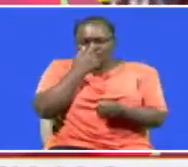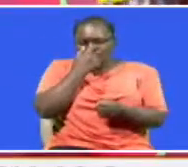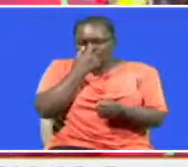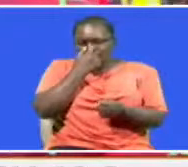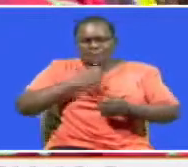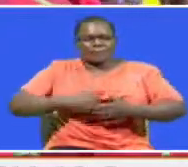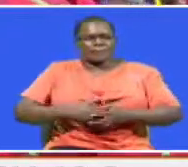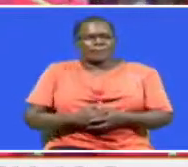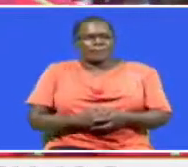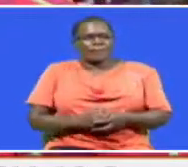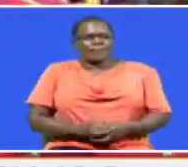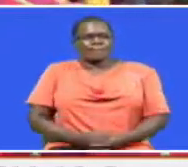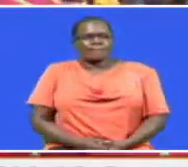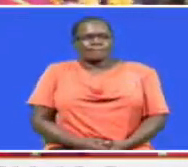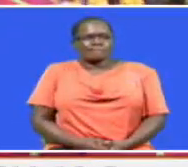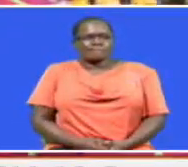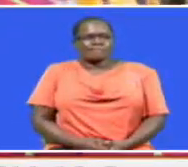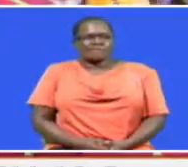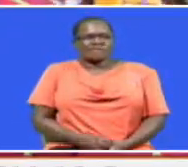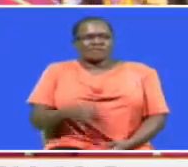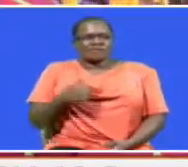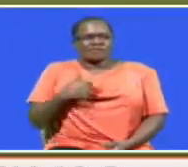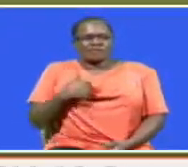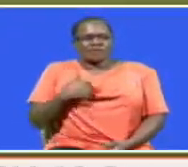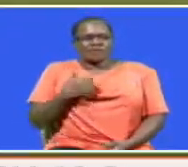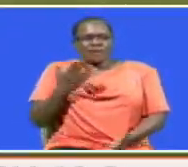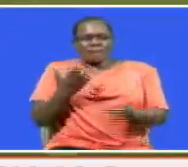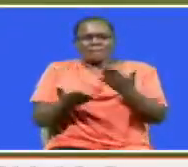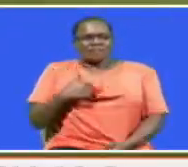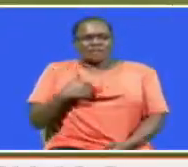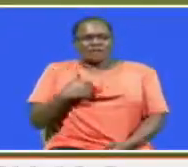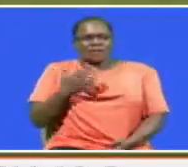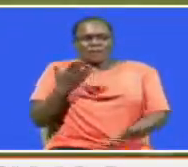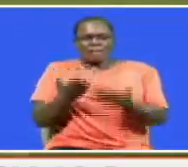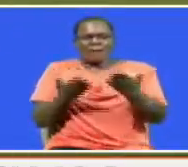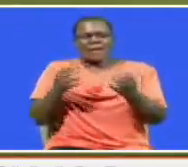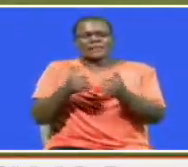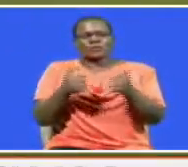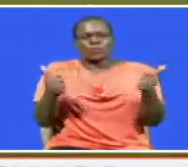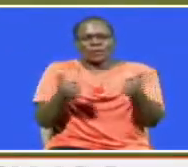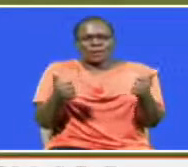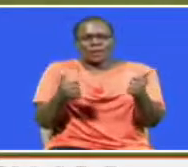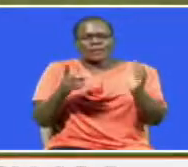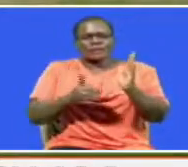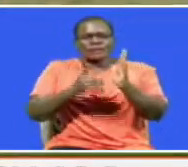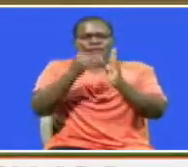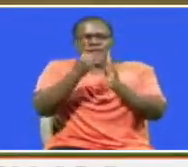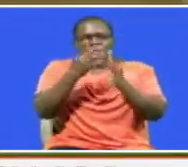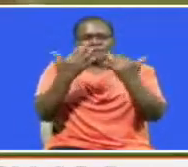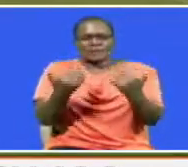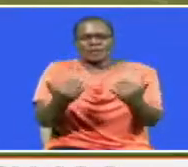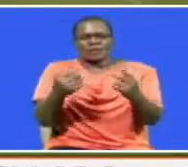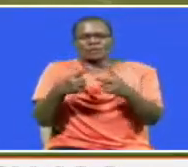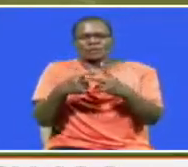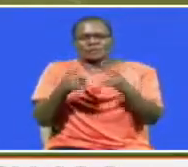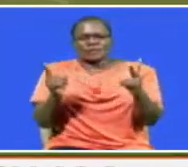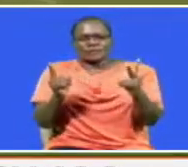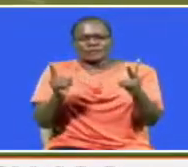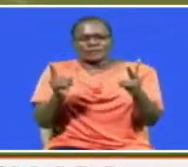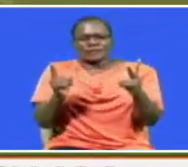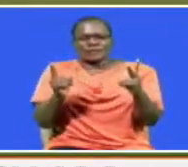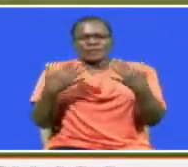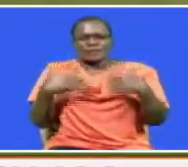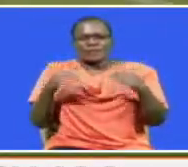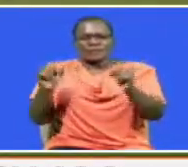state of affairs when we were relegated. But I think if we plan ourselves well in terms of development, and now starting from the grassroots level,